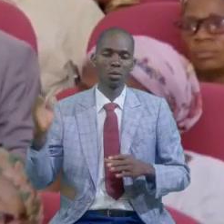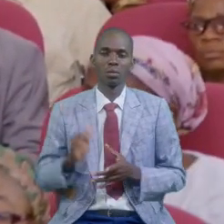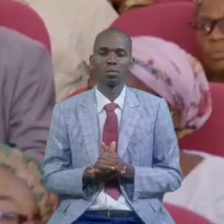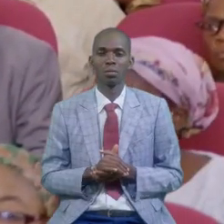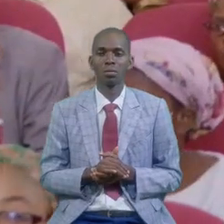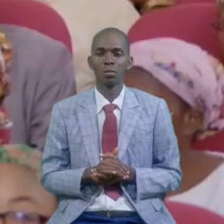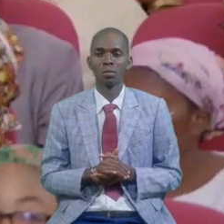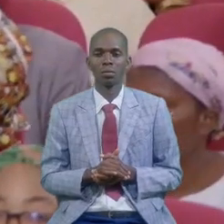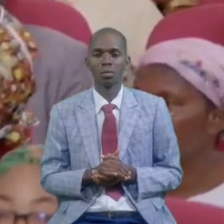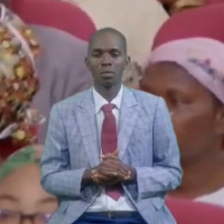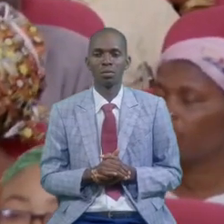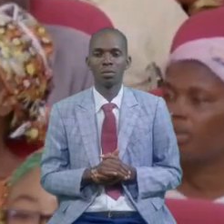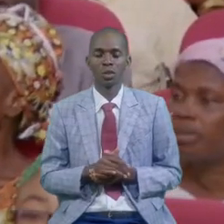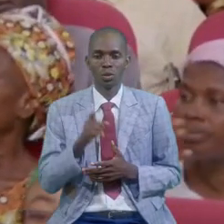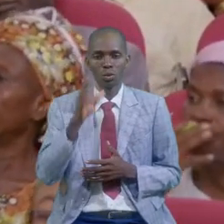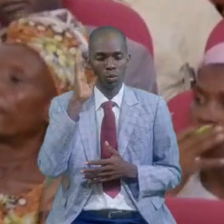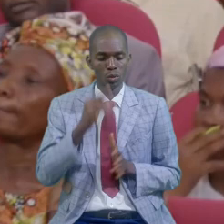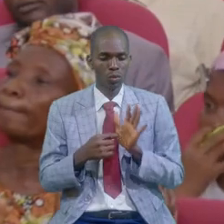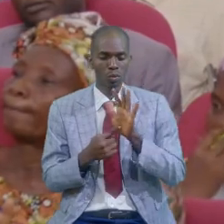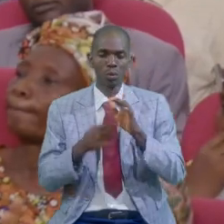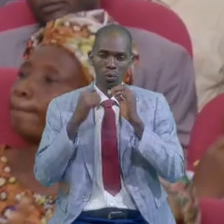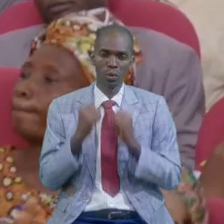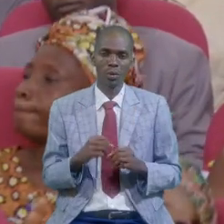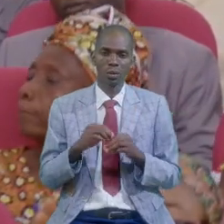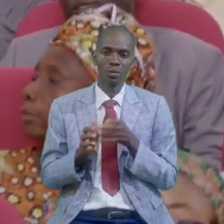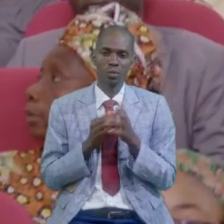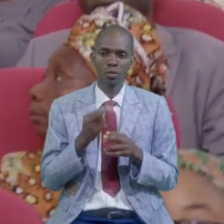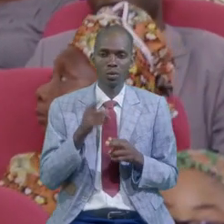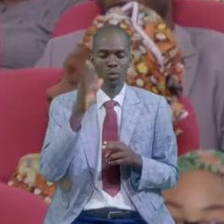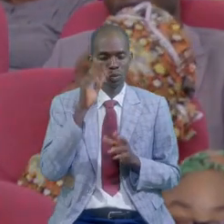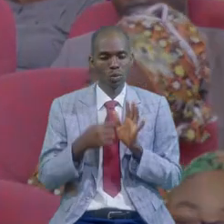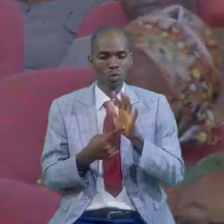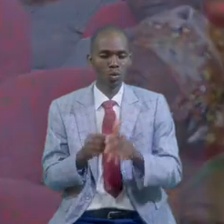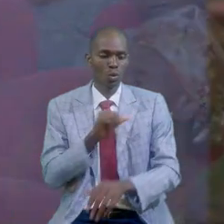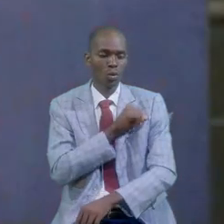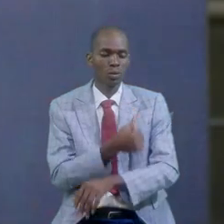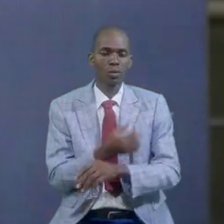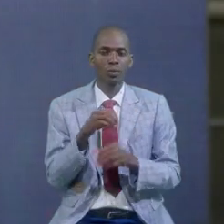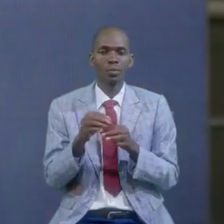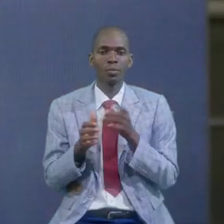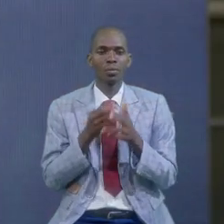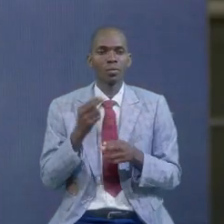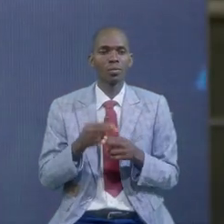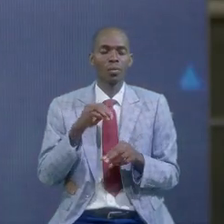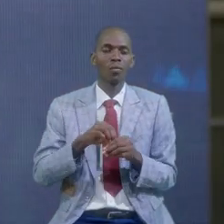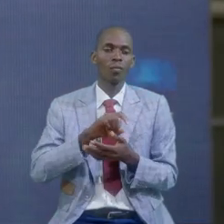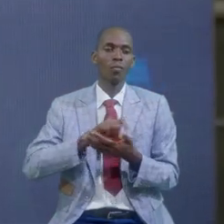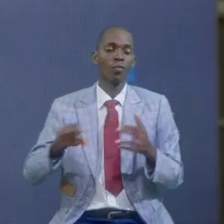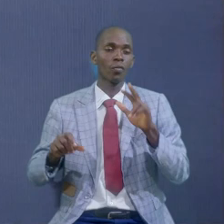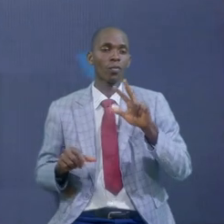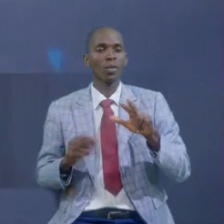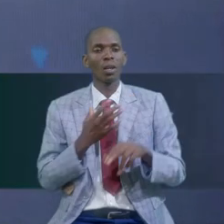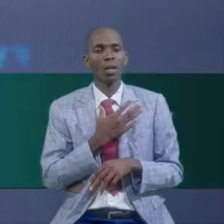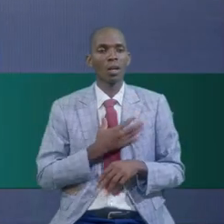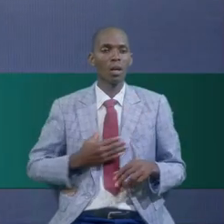You manifest power. Amen. You manifest authority. Look at verse 3 here. Verse 3 here says, and when